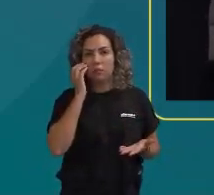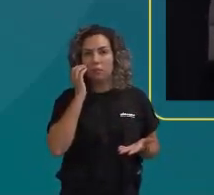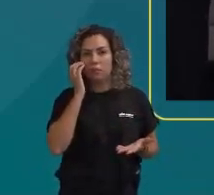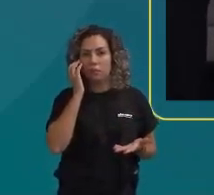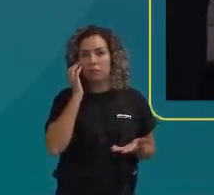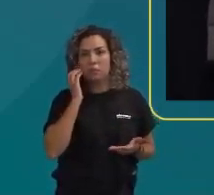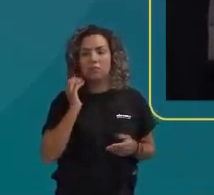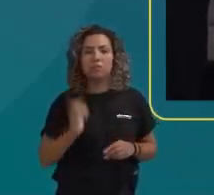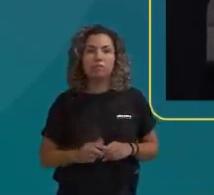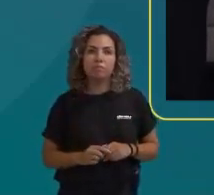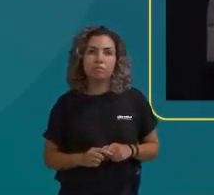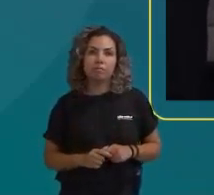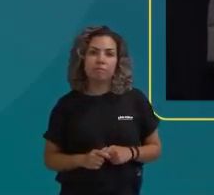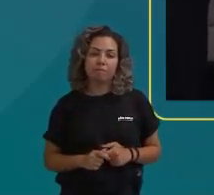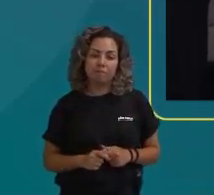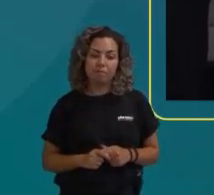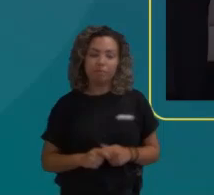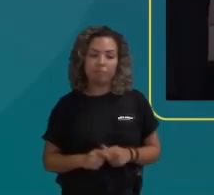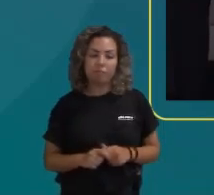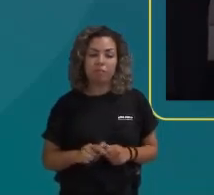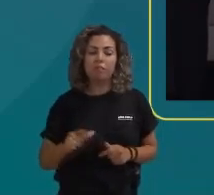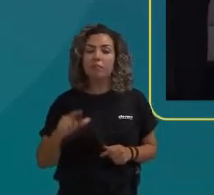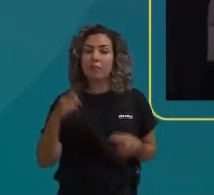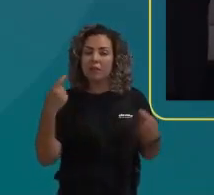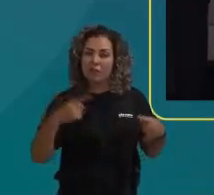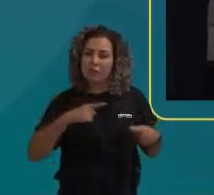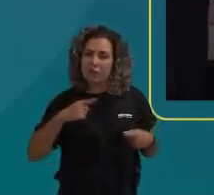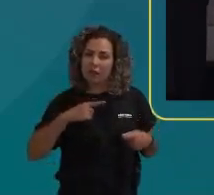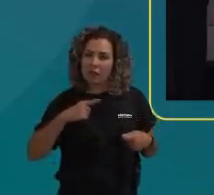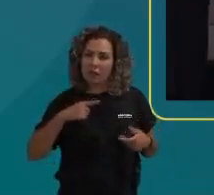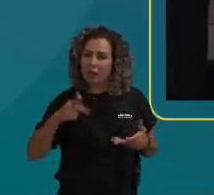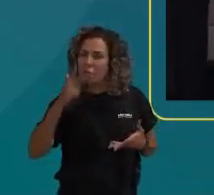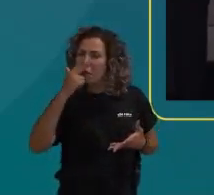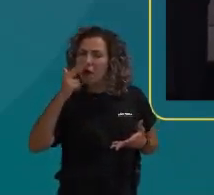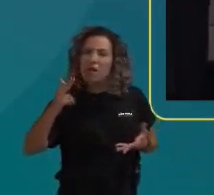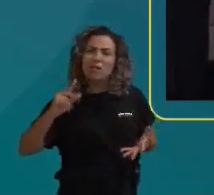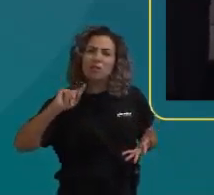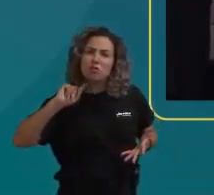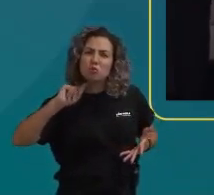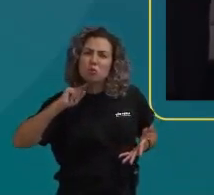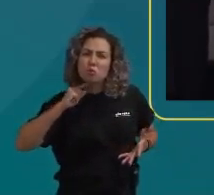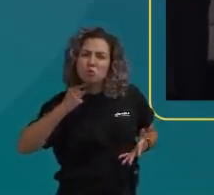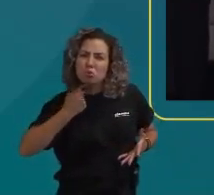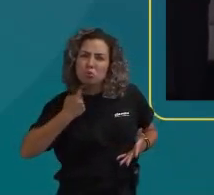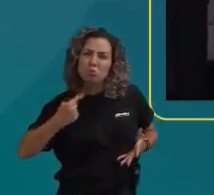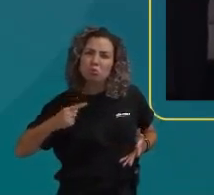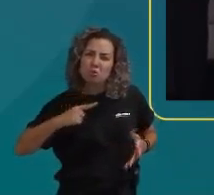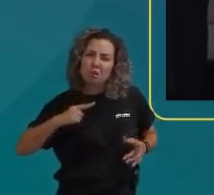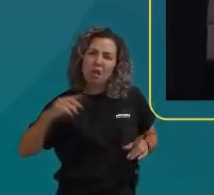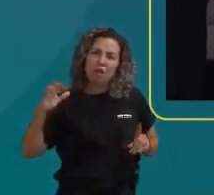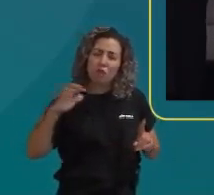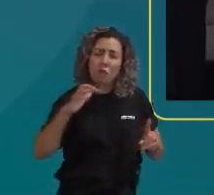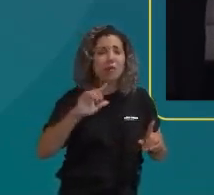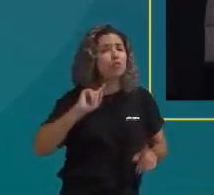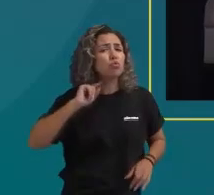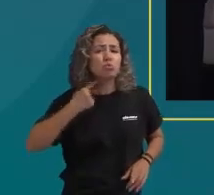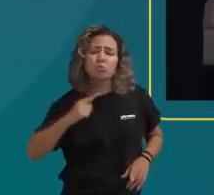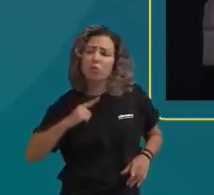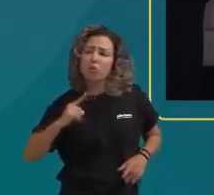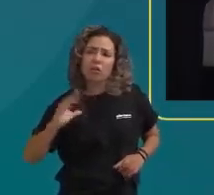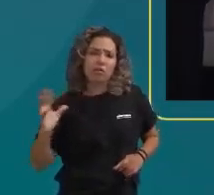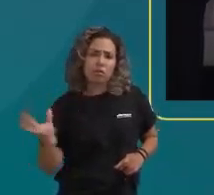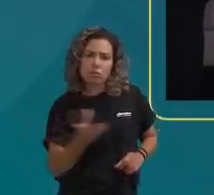bad sewage water into these waters. So this is all happening everywhere. So the important context of what we are trying to